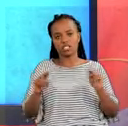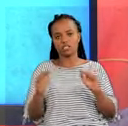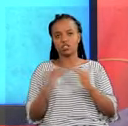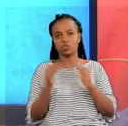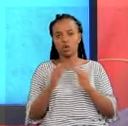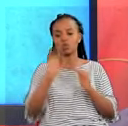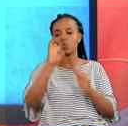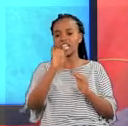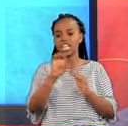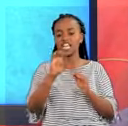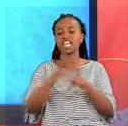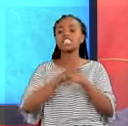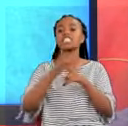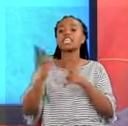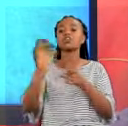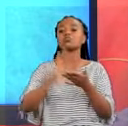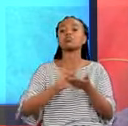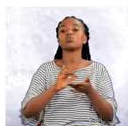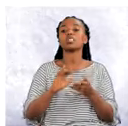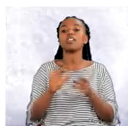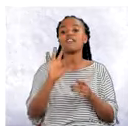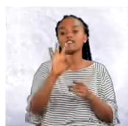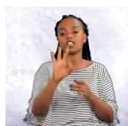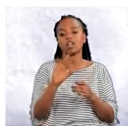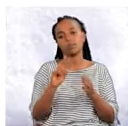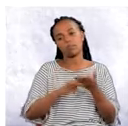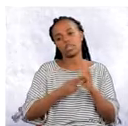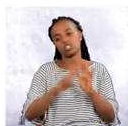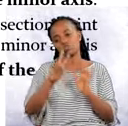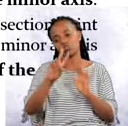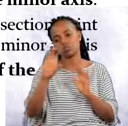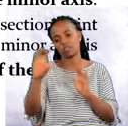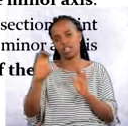to the distance between foci is this 2c. Look,